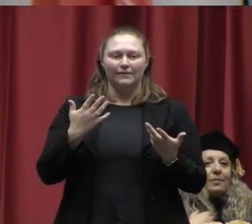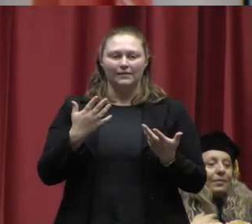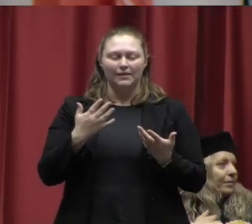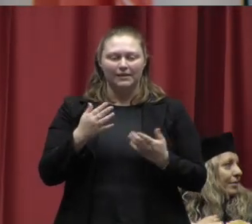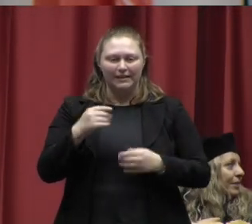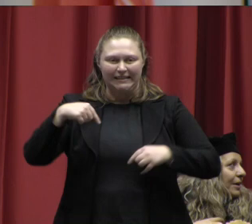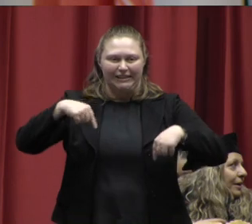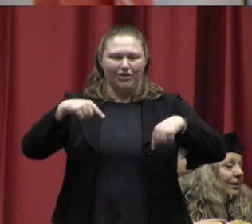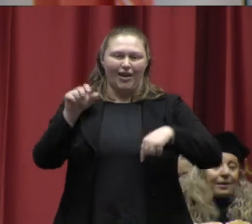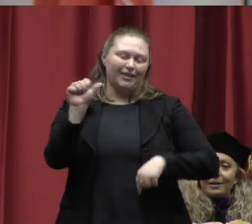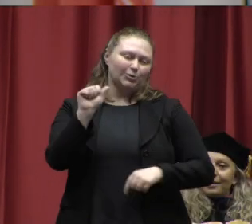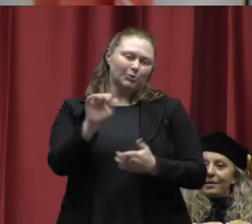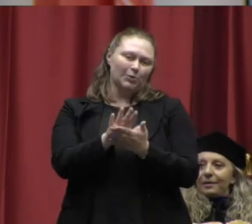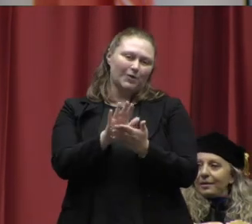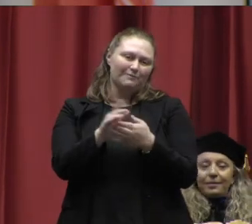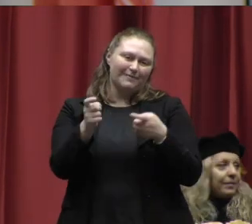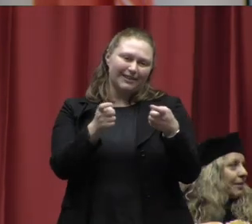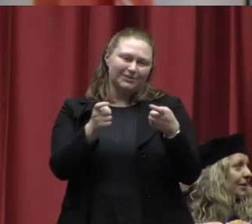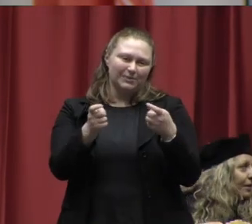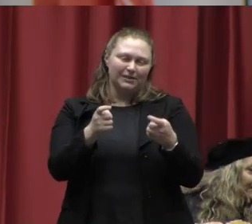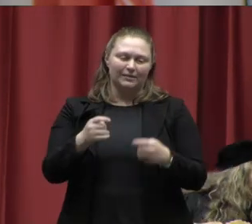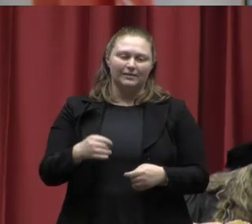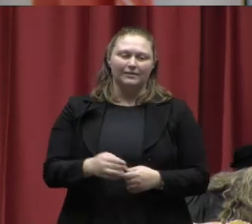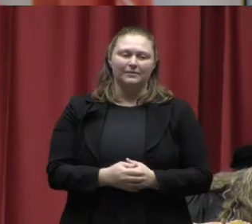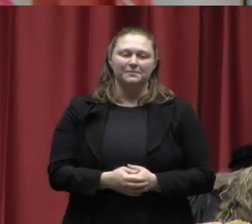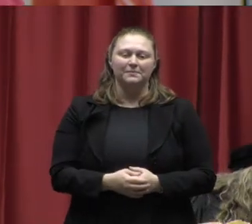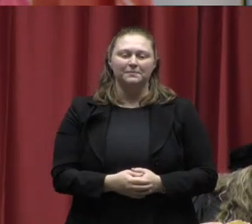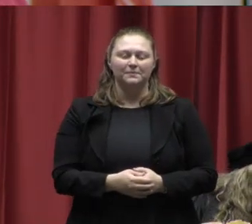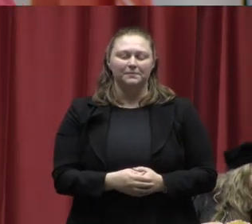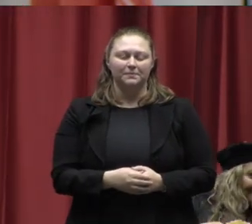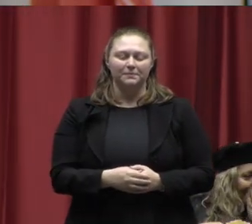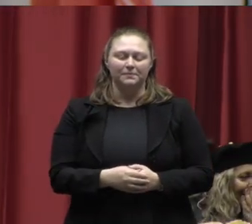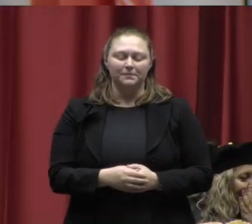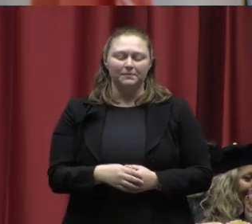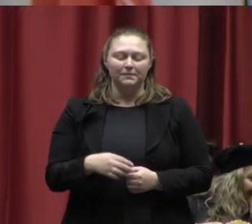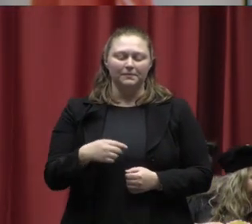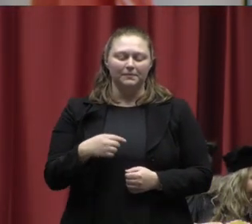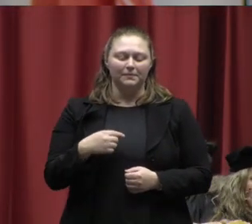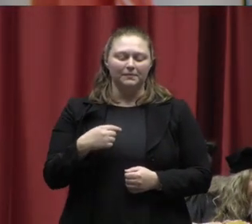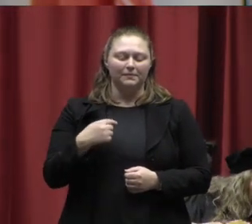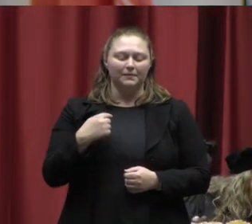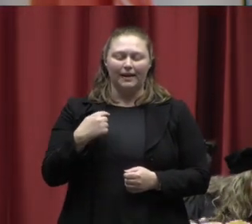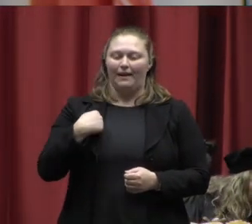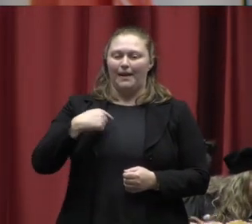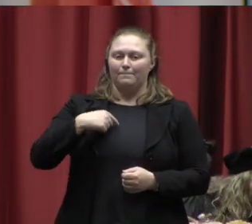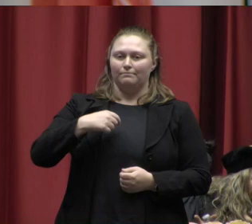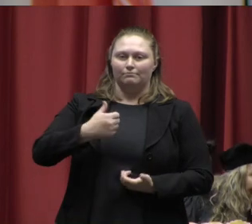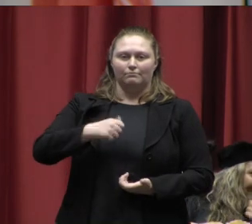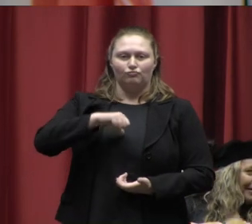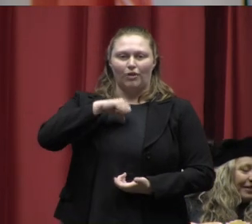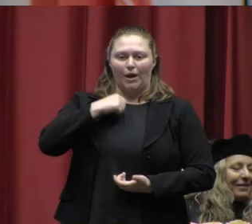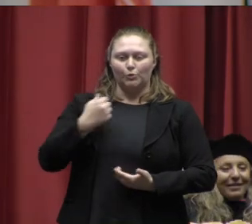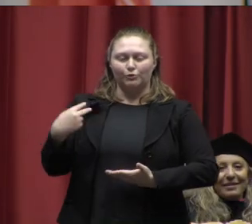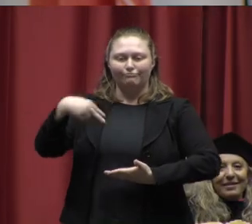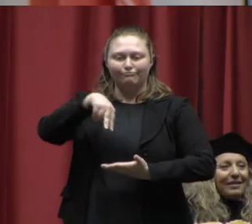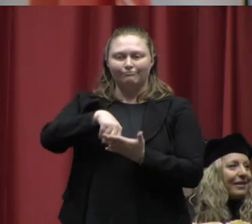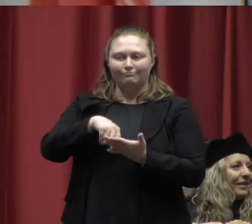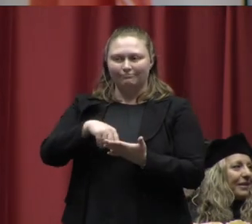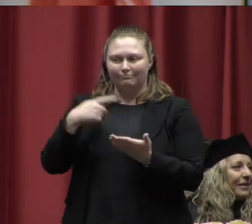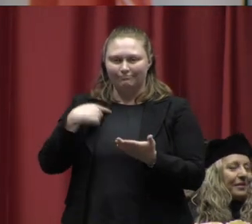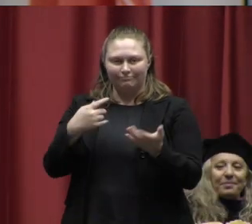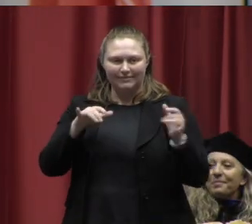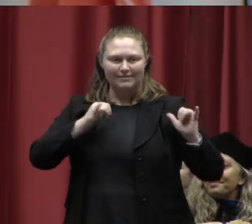School of Management. It is a momentous occasion, and I feel incredibly privileged to stand before you as a fellow